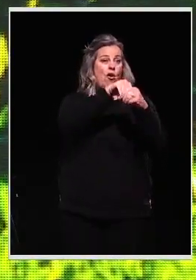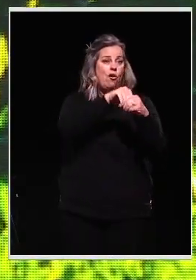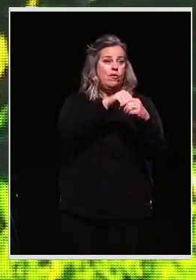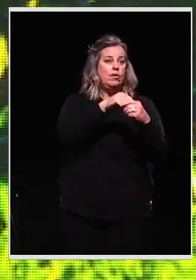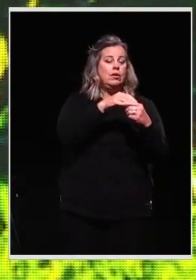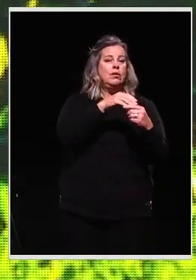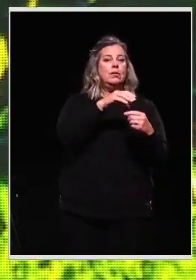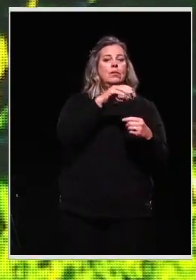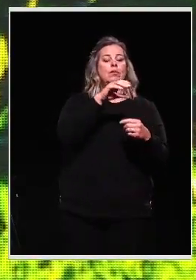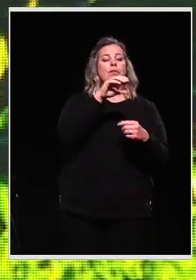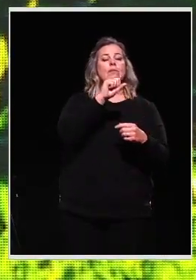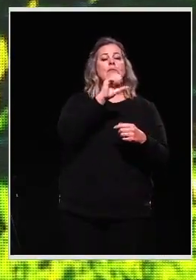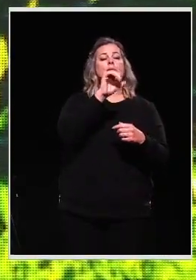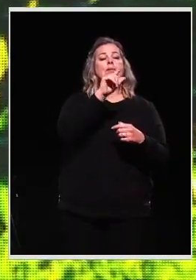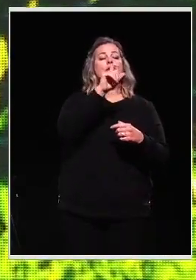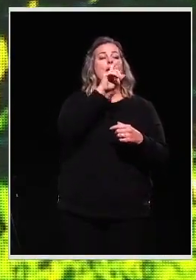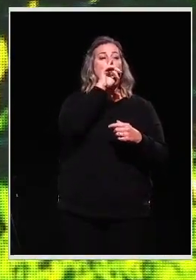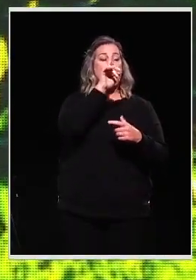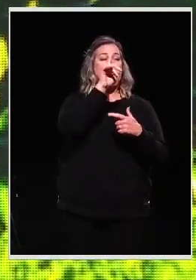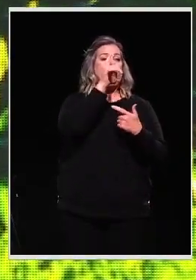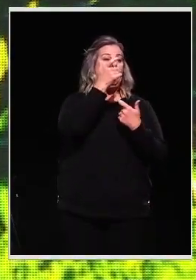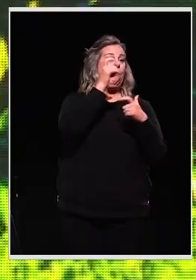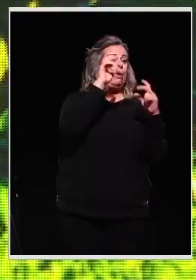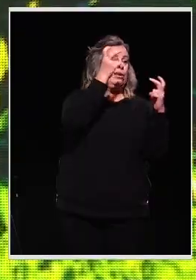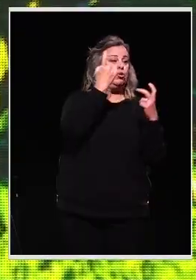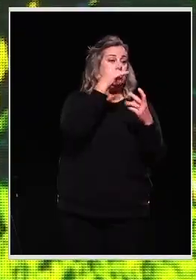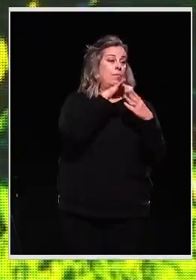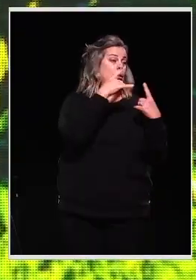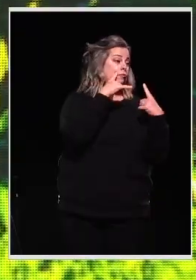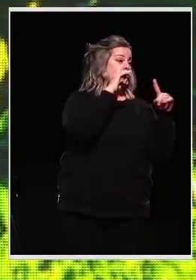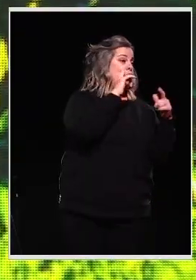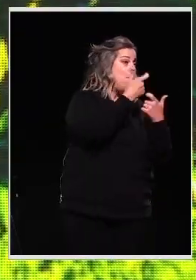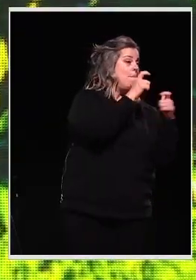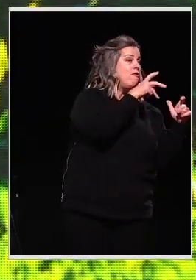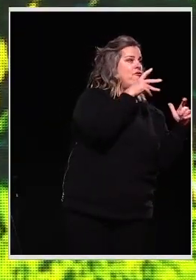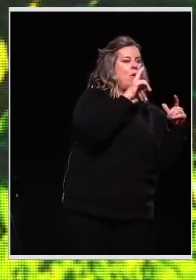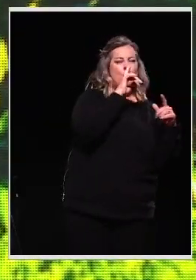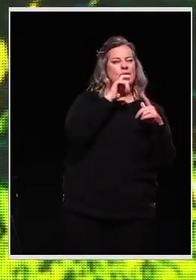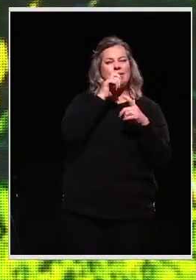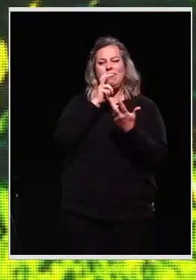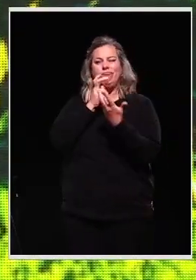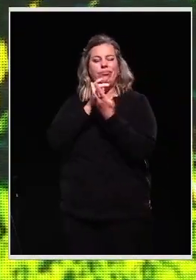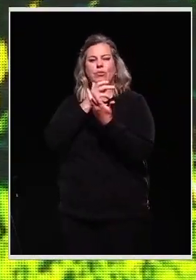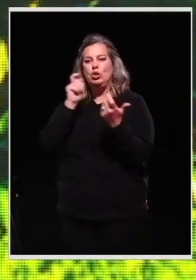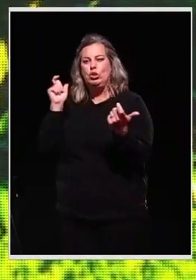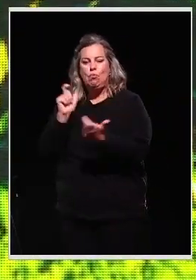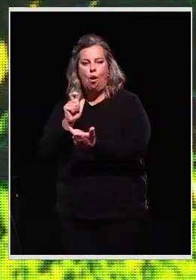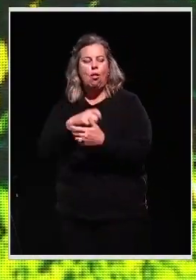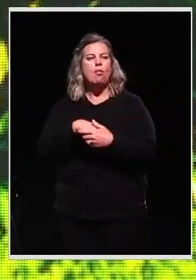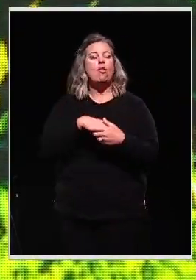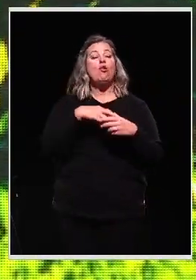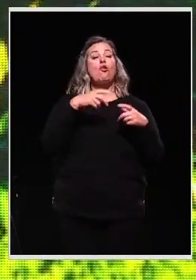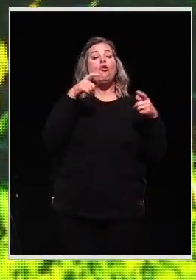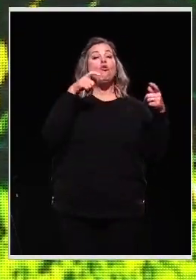Scale is a big issue. Something that's going to work on a large farm may not work on a small farm. The regulatory environment is going to be a challenge in terms of, you know, you